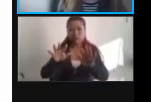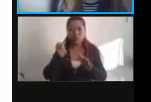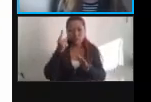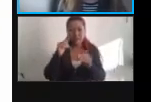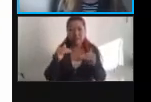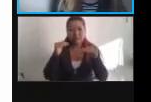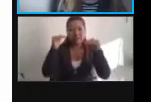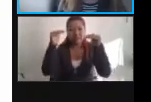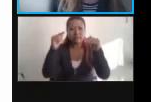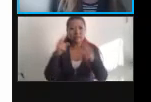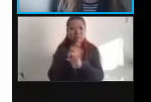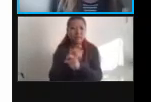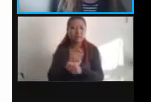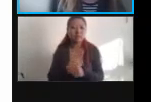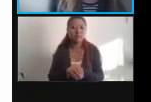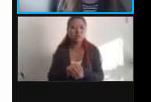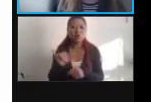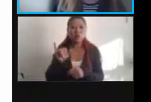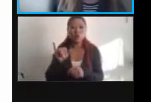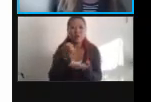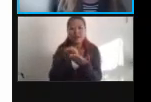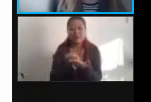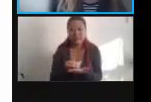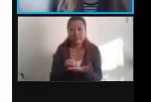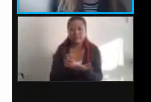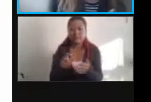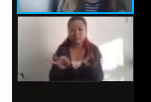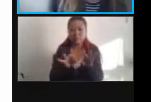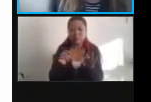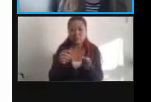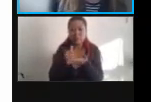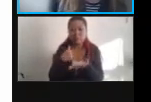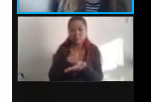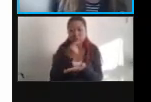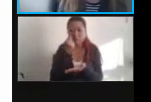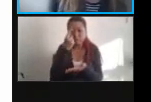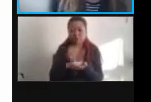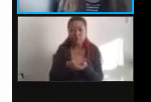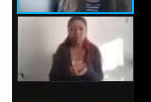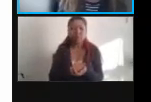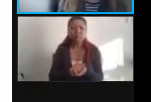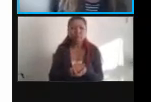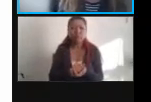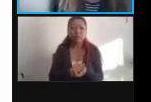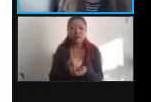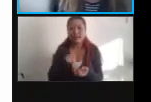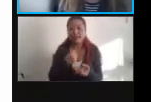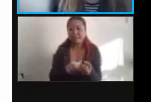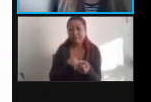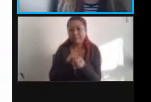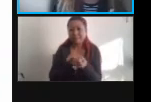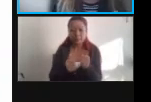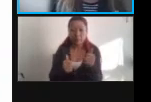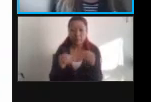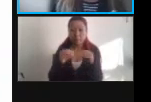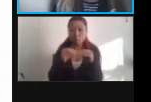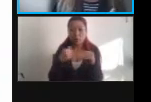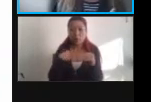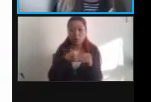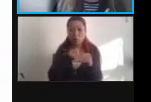is also important and will help us understand this. And I'm a proponent for the more we can learn with the different crews that are